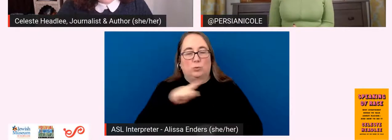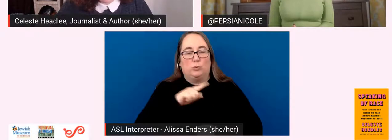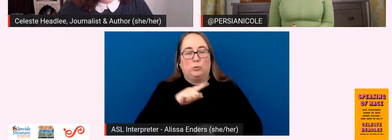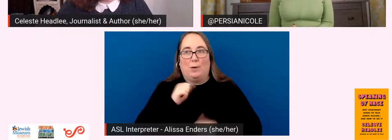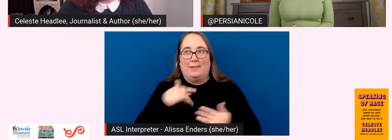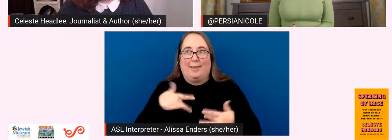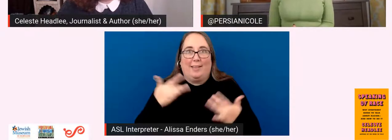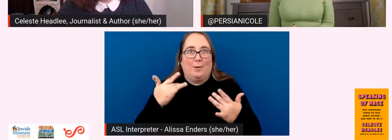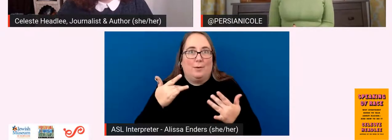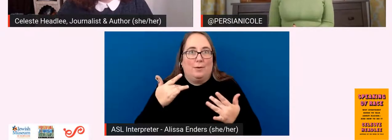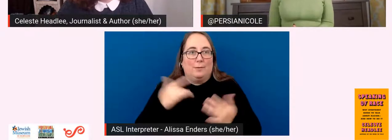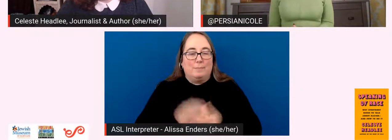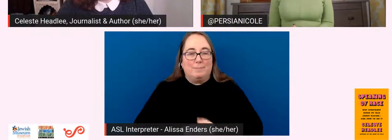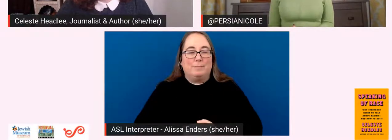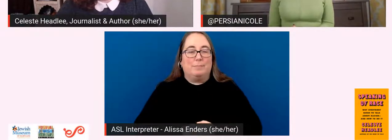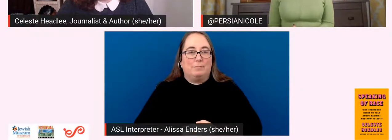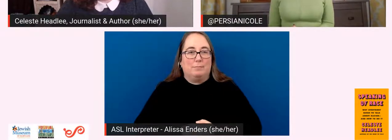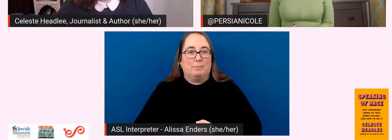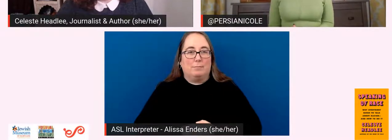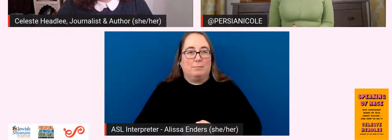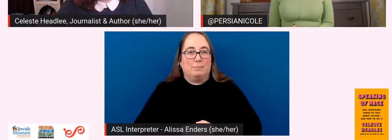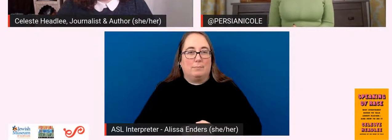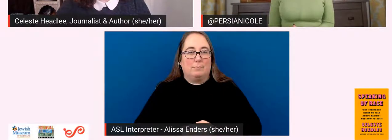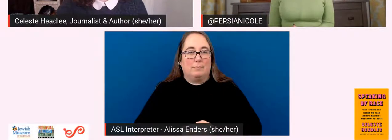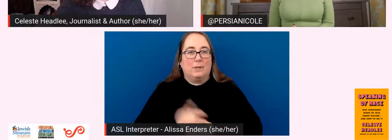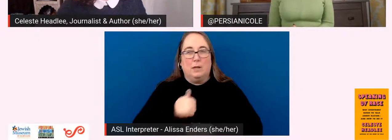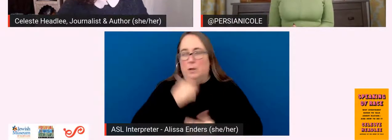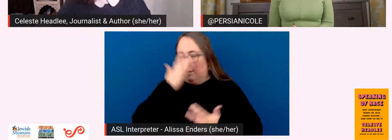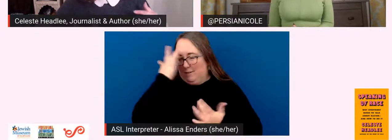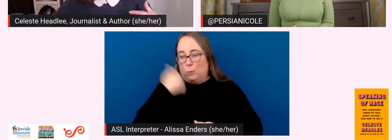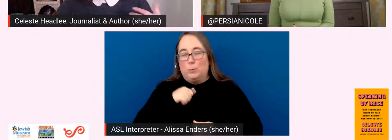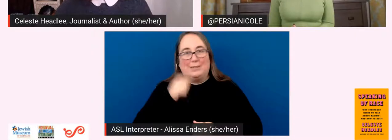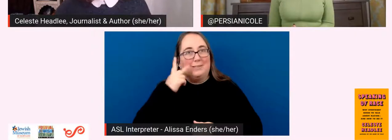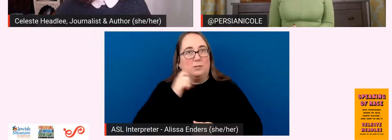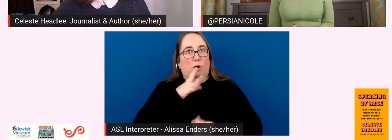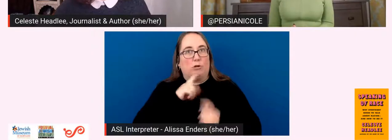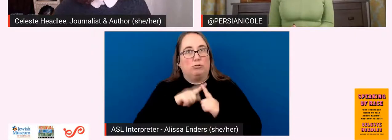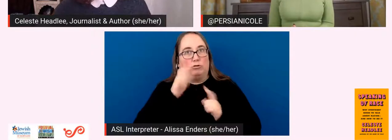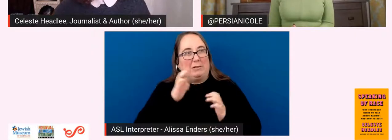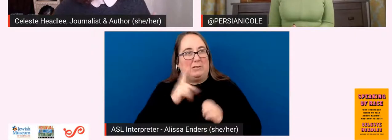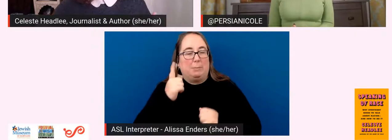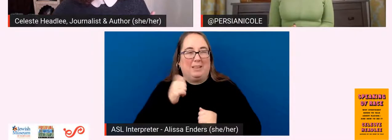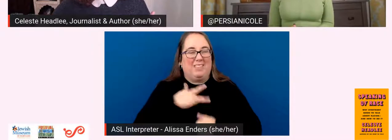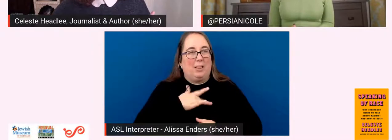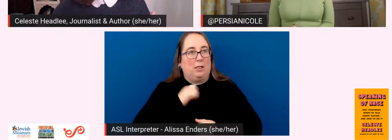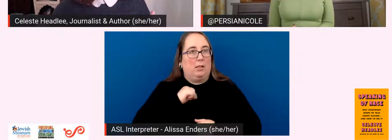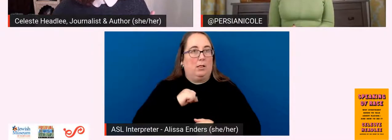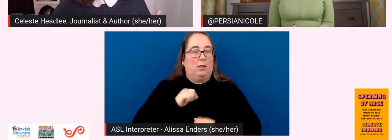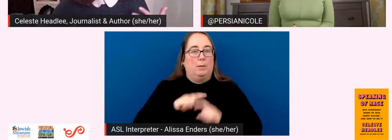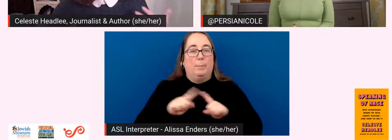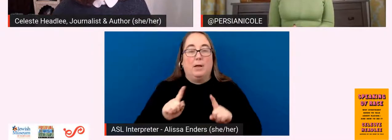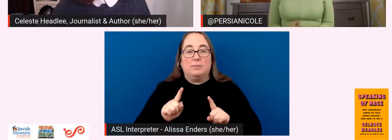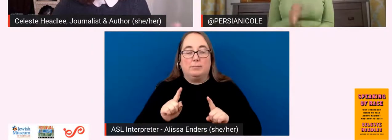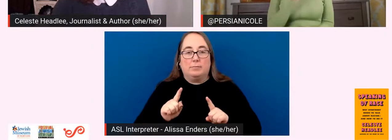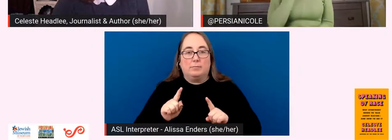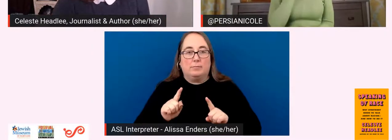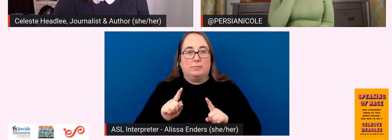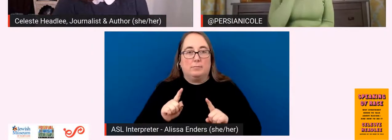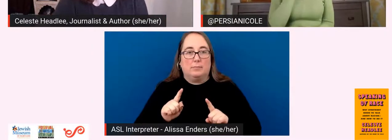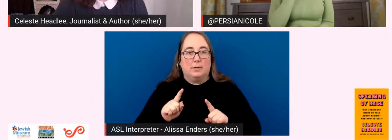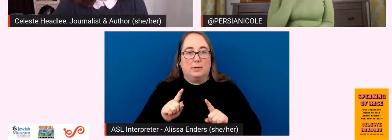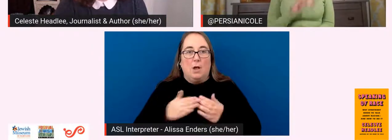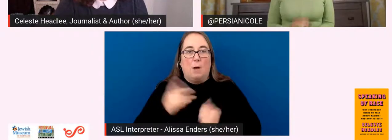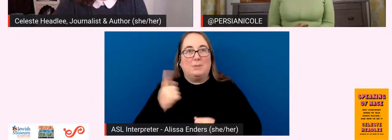delight you. Like, we forget, we see talking to strangers as something to dread, but in fact, it is almost